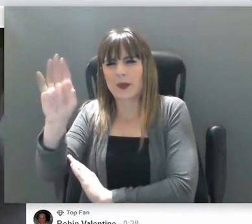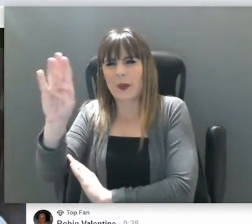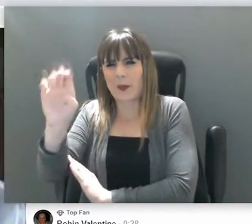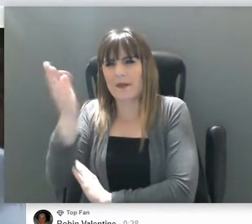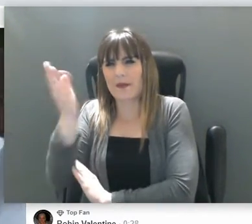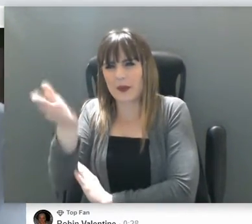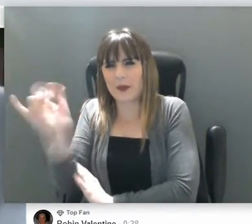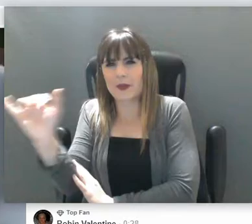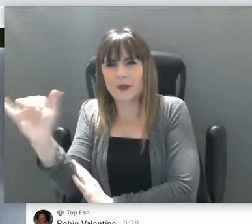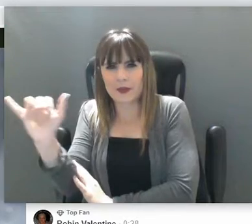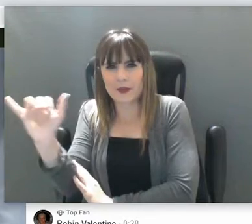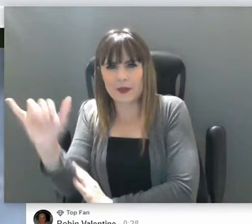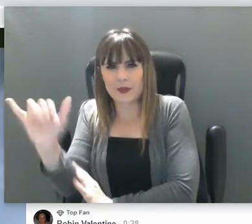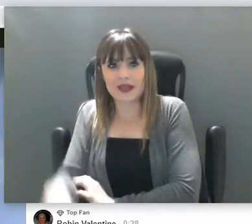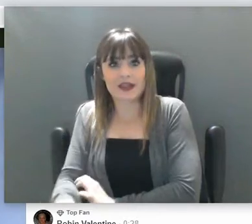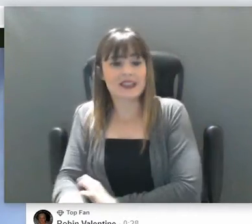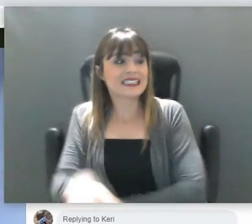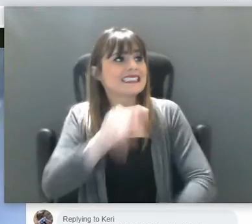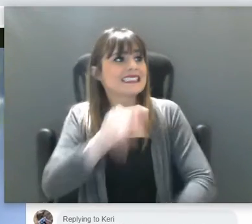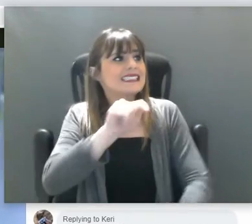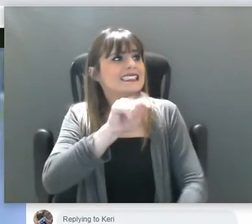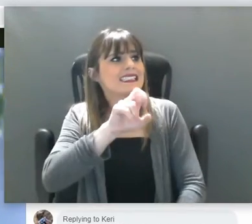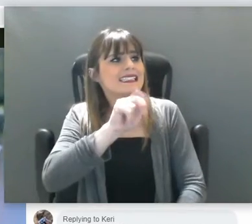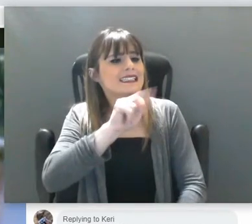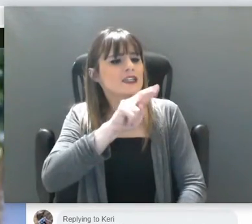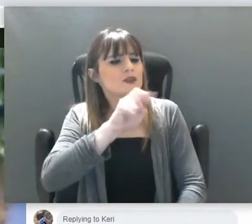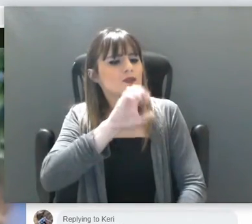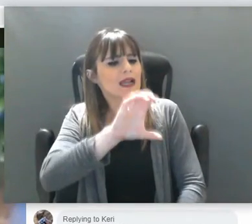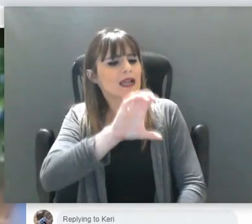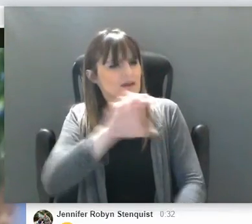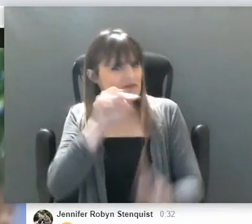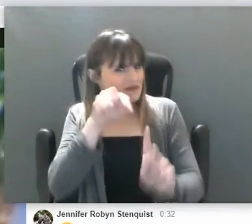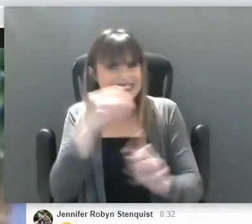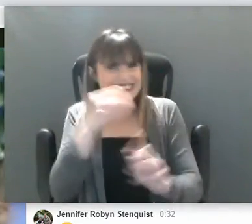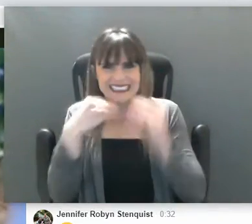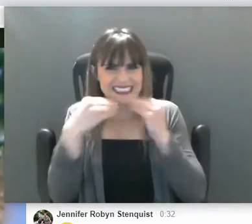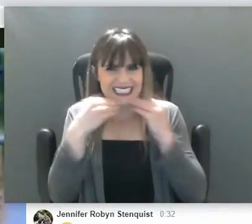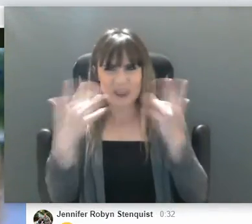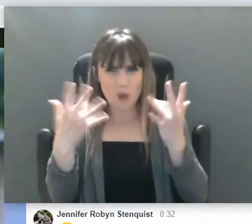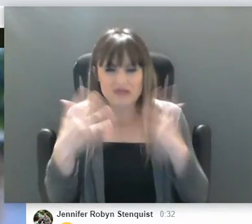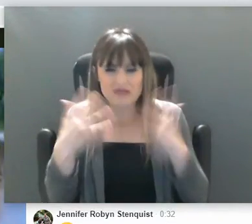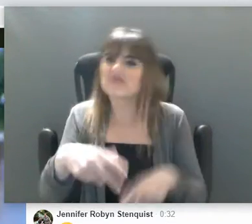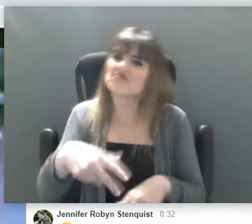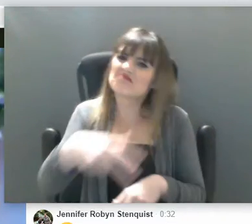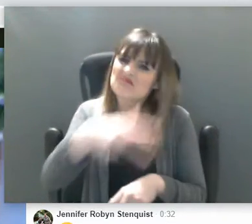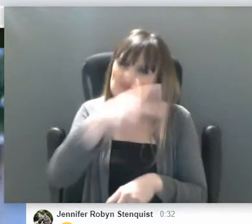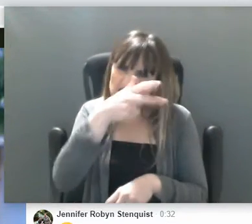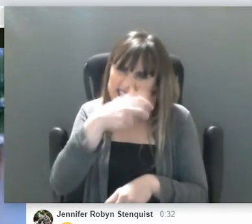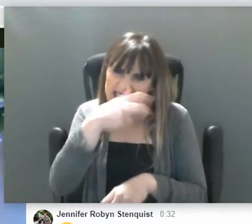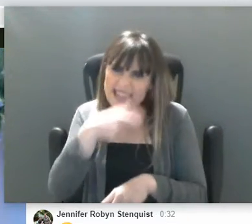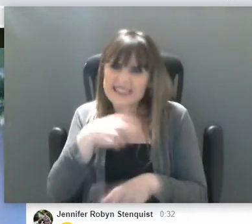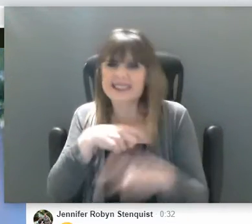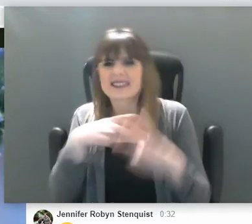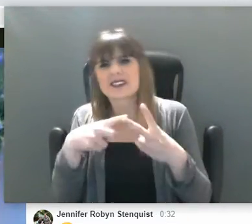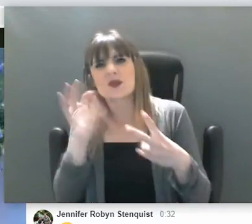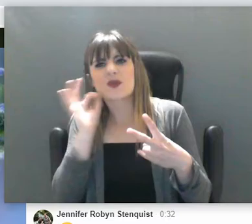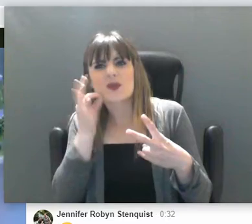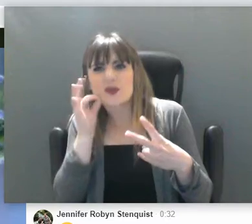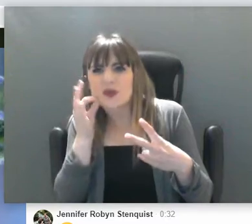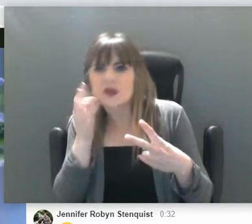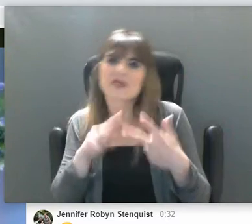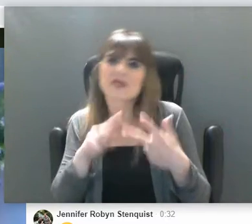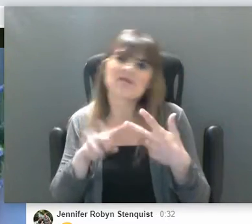the ten rec. Yep, ten recs are insectivores. So they are going to mostly eat insects as well as some fruits and veggies. Here at the zoo, we